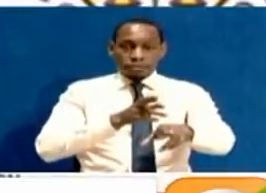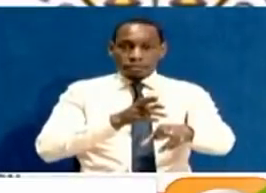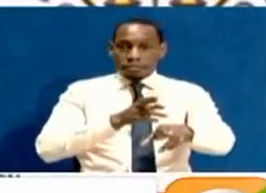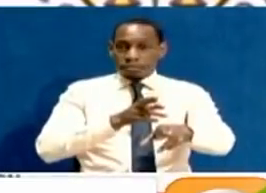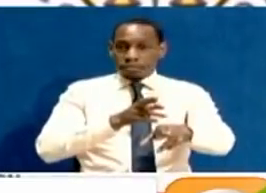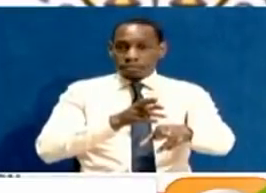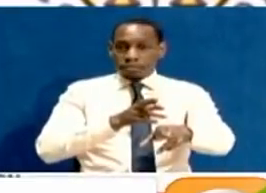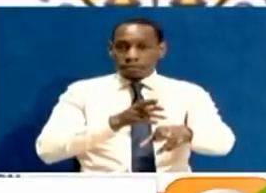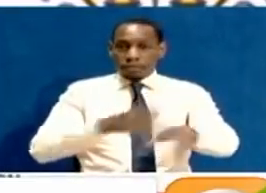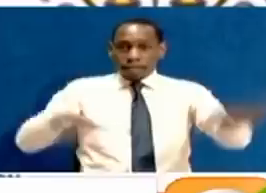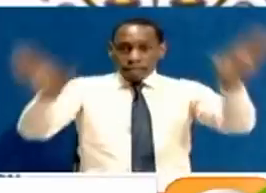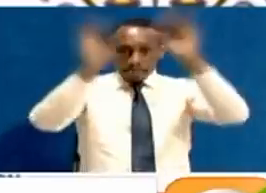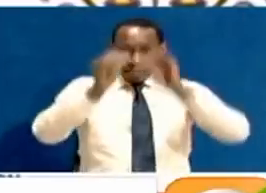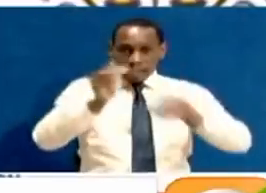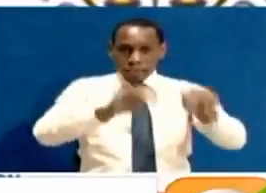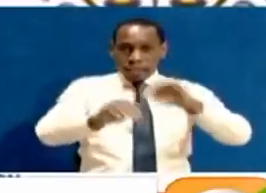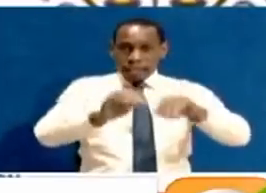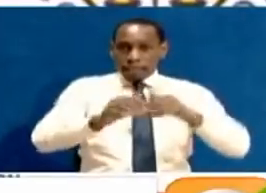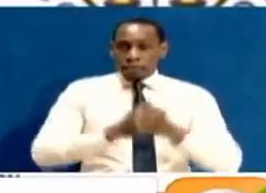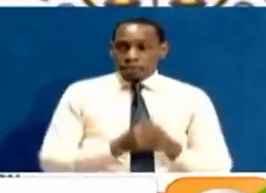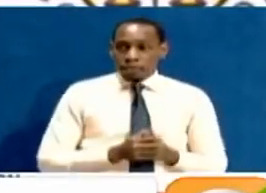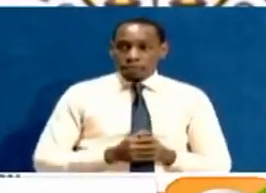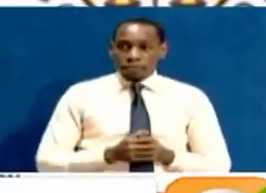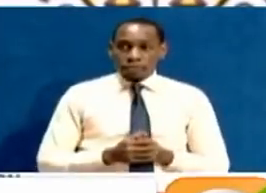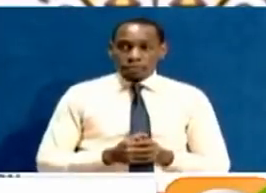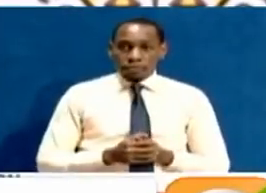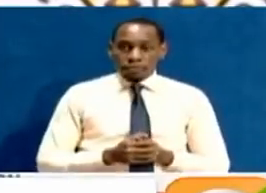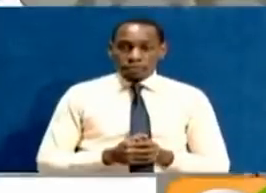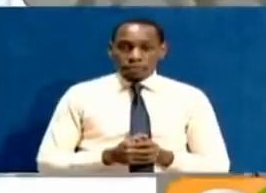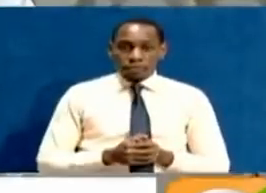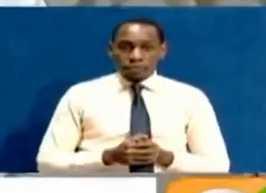this presidential election.